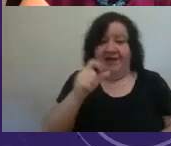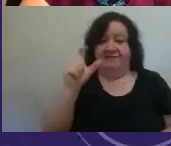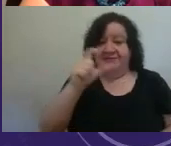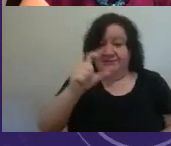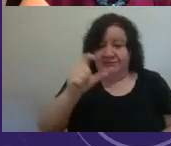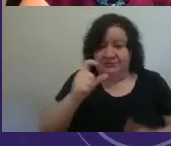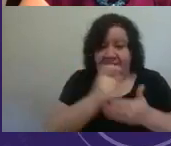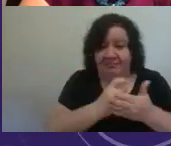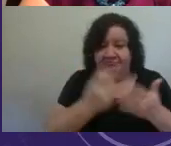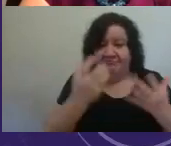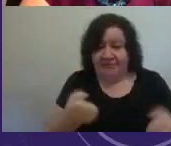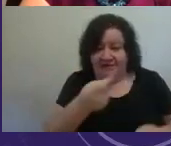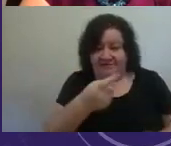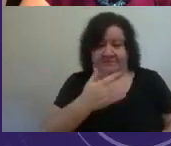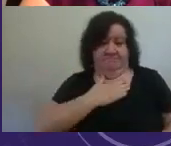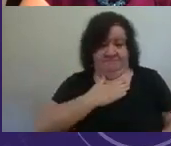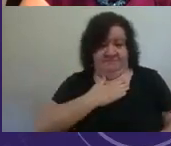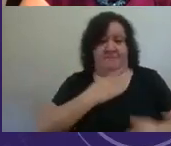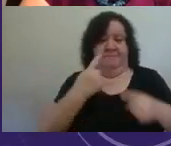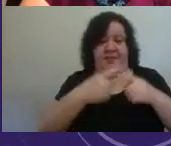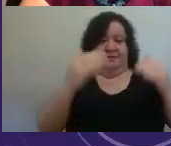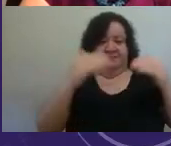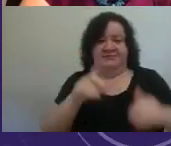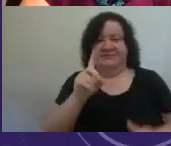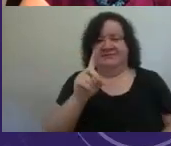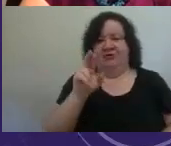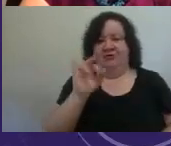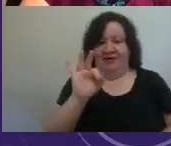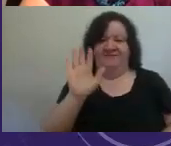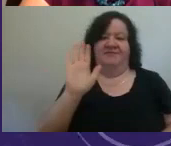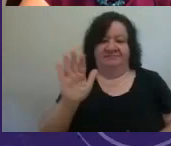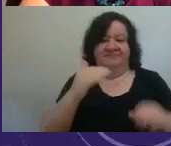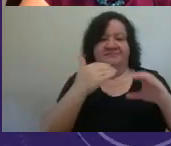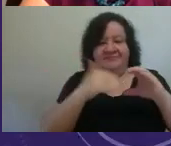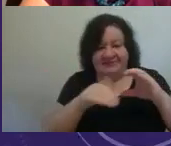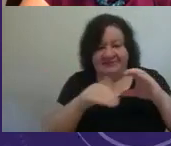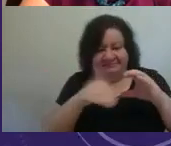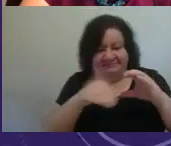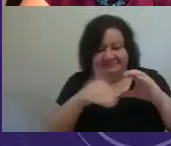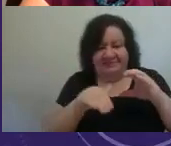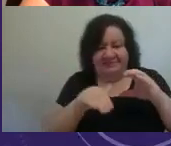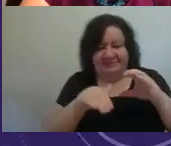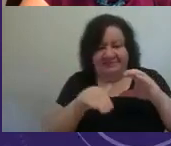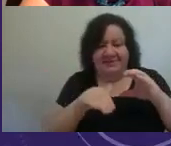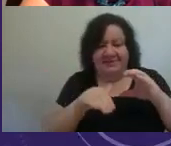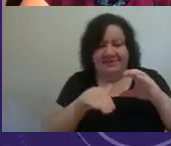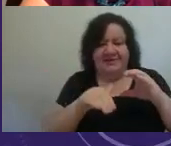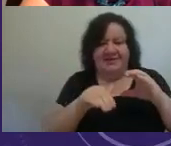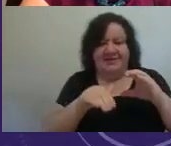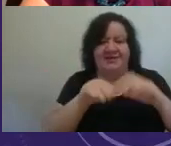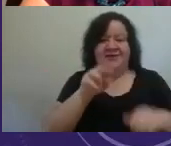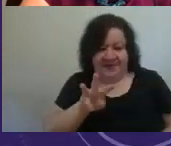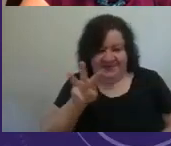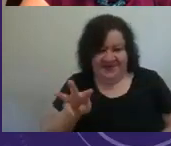Rights Fund and Disability Rights Advocacy Fund with their websites for the disabilityrightsfund.org. And